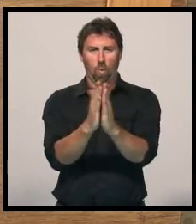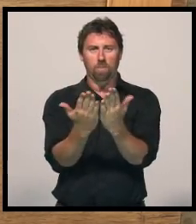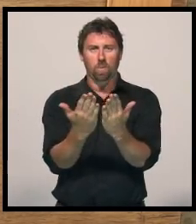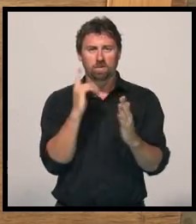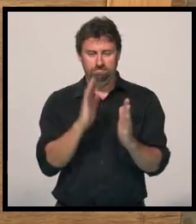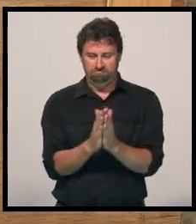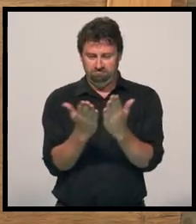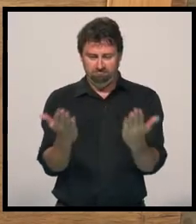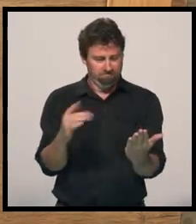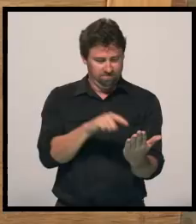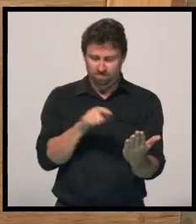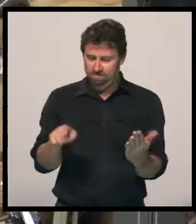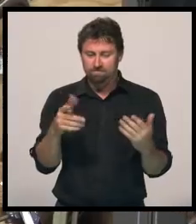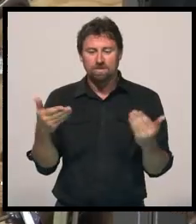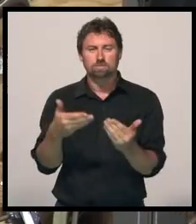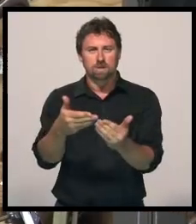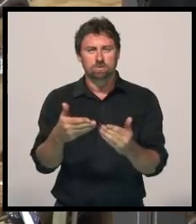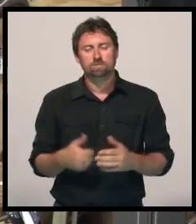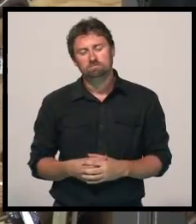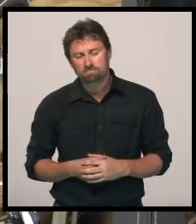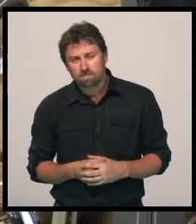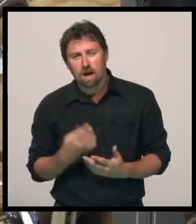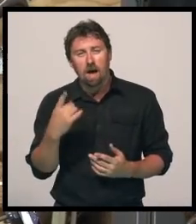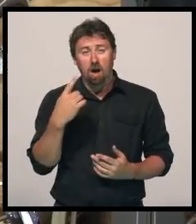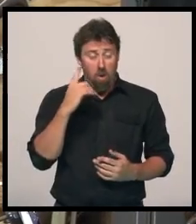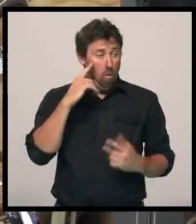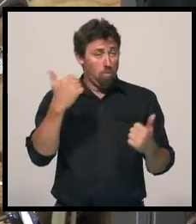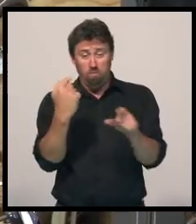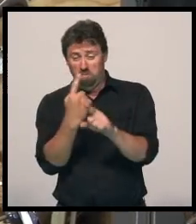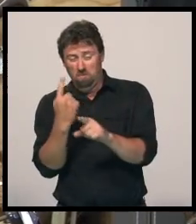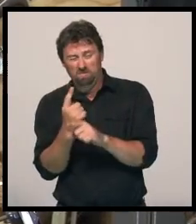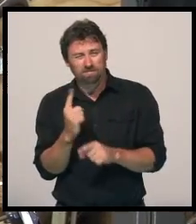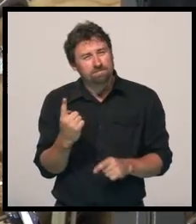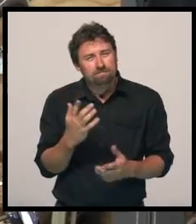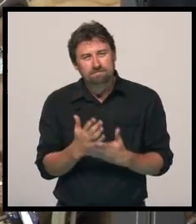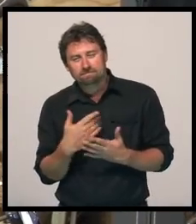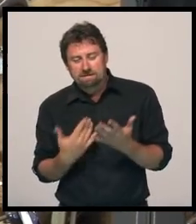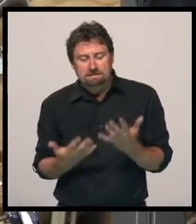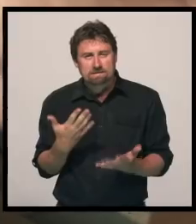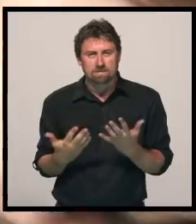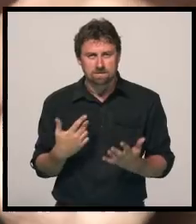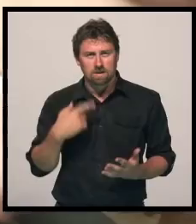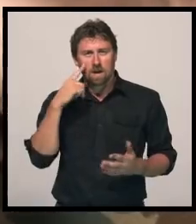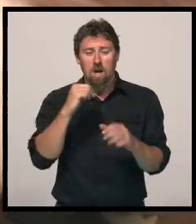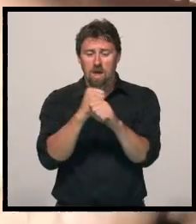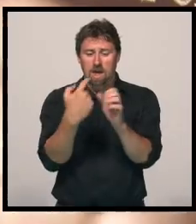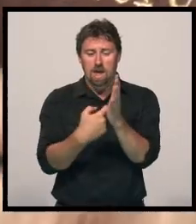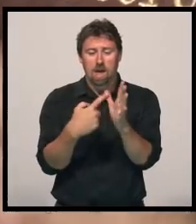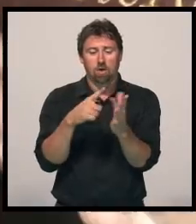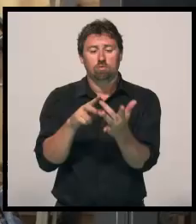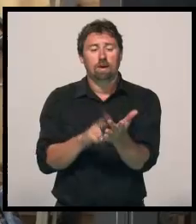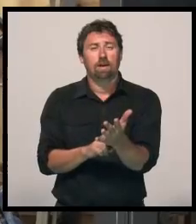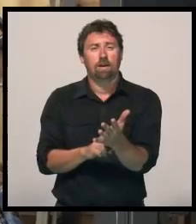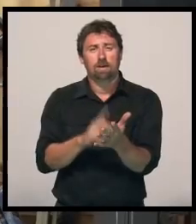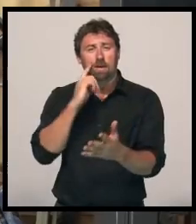a mirror image of this. However, there's a couple of shortcomings with bookmatched and I'll show you what. I've marked the direction of the